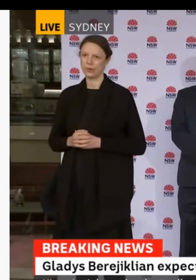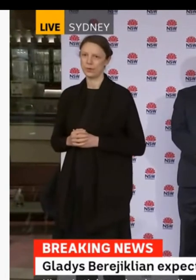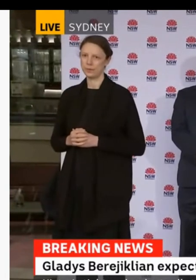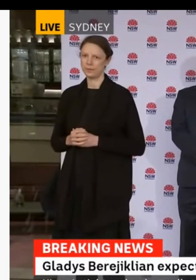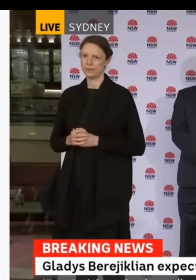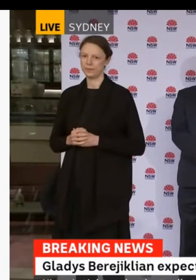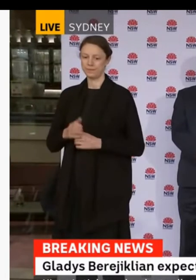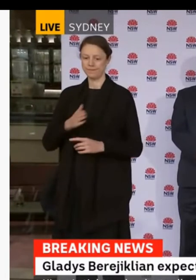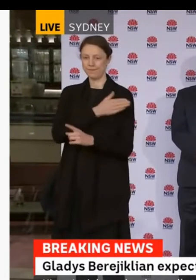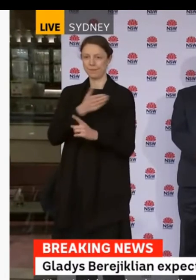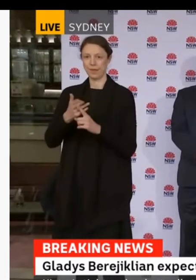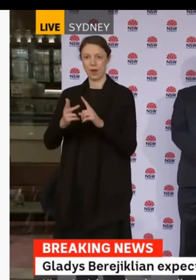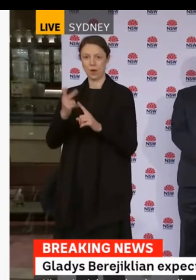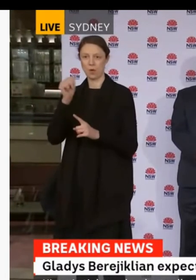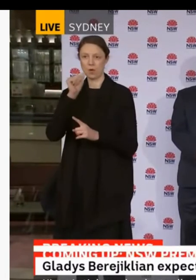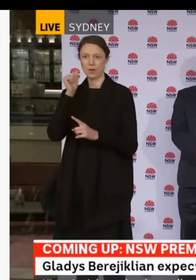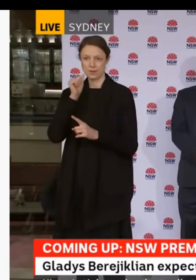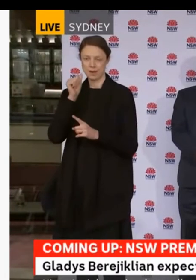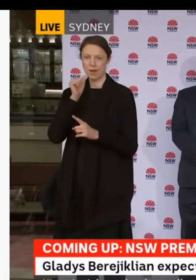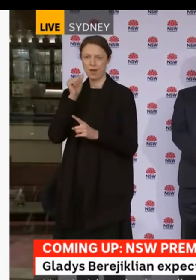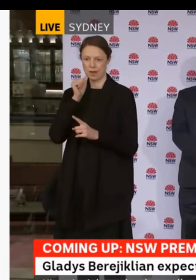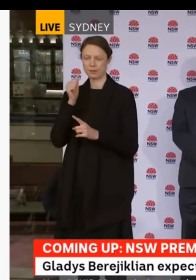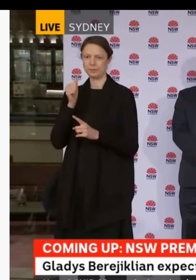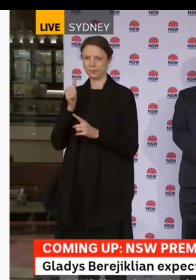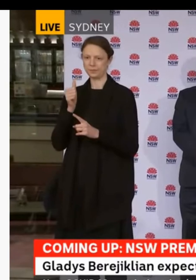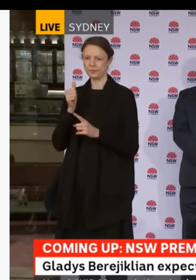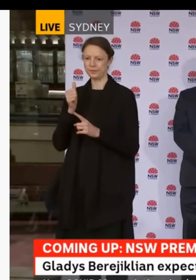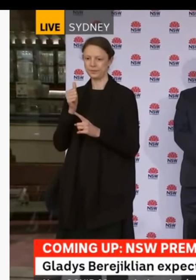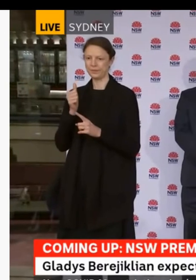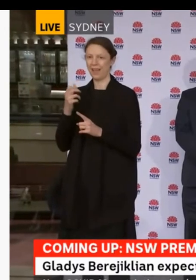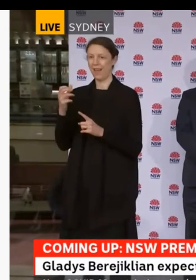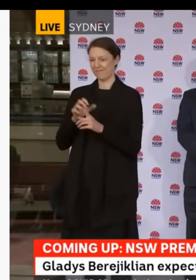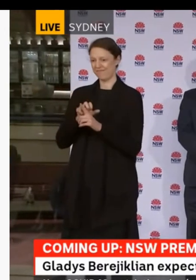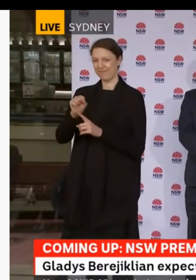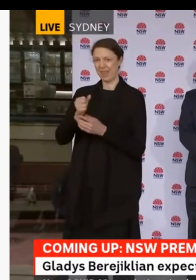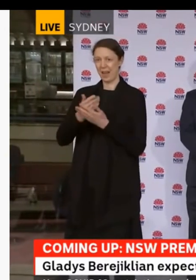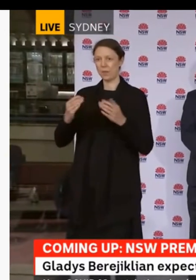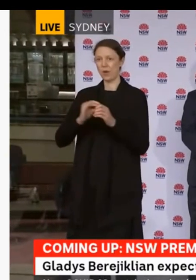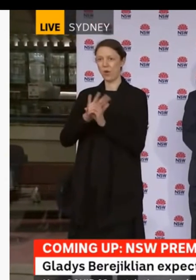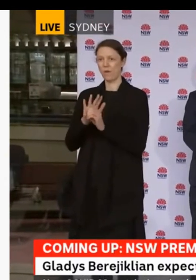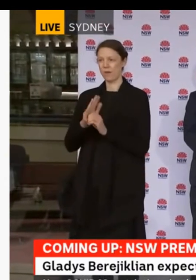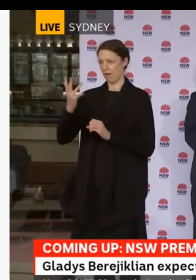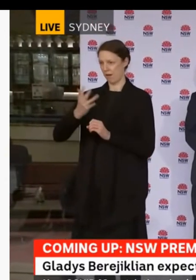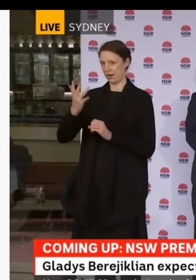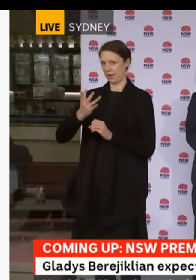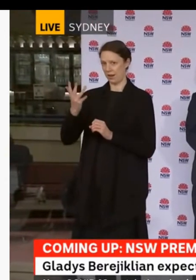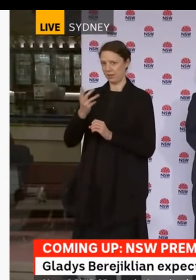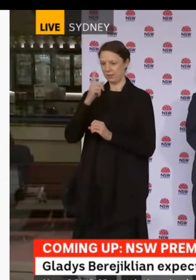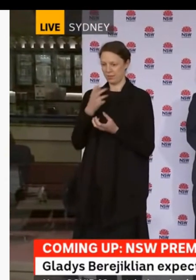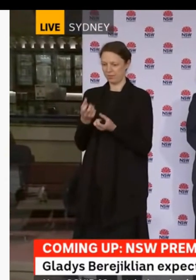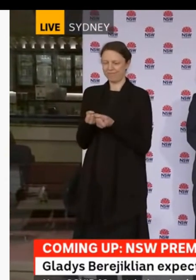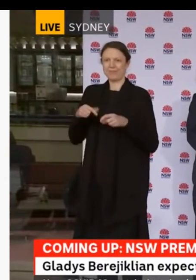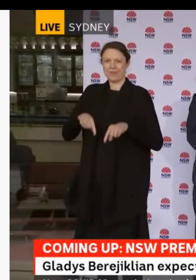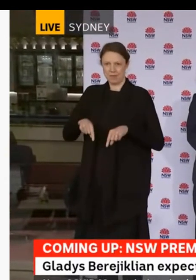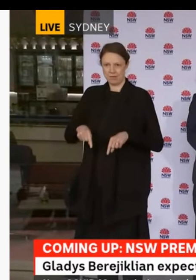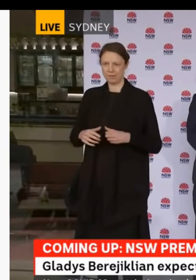last night, New South Wales recorded 19 cases of community transmission. Pleasingly, 17 of